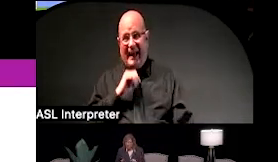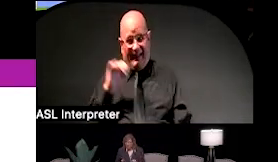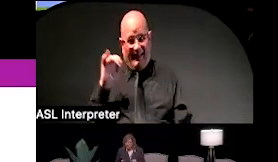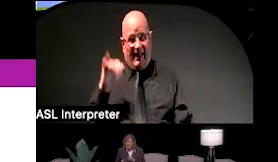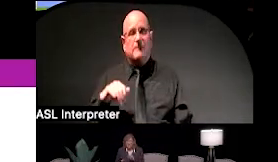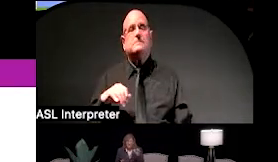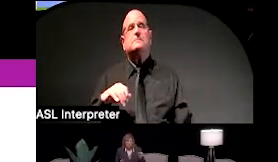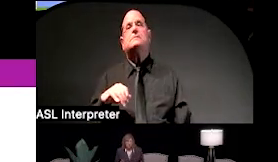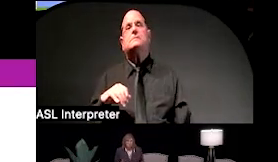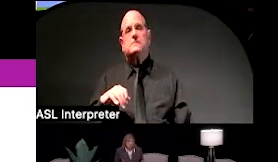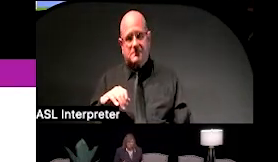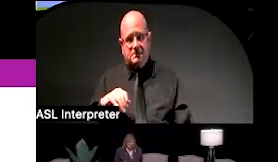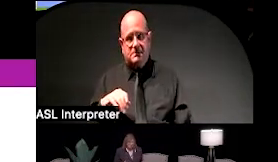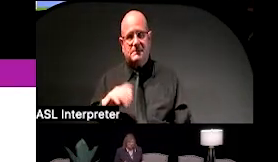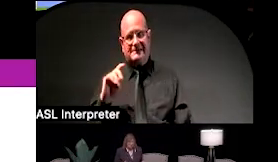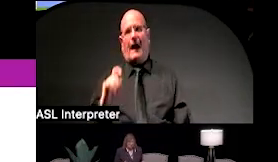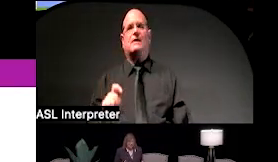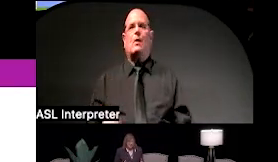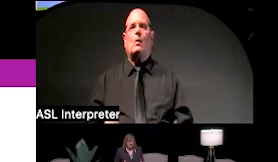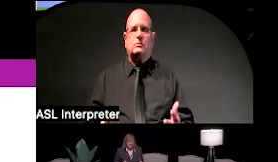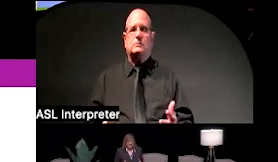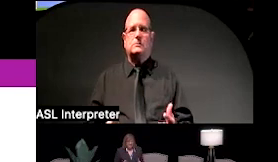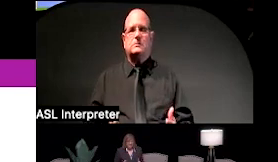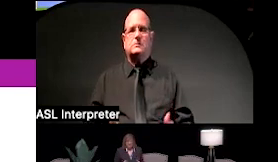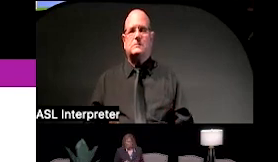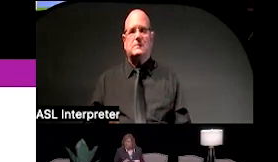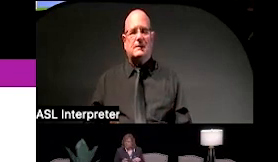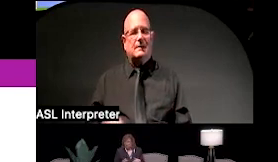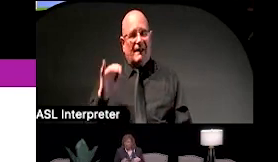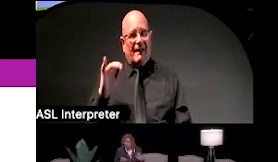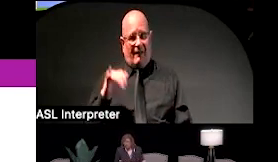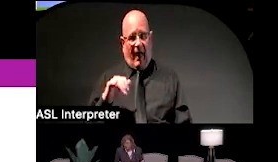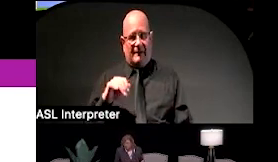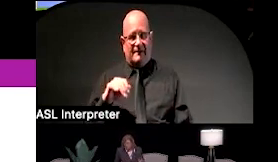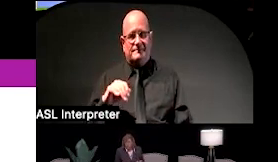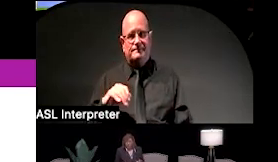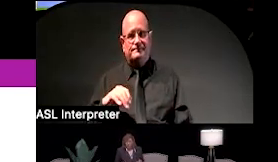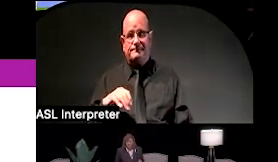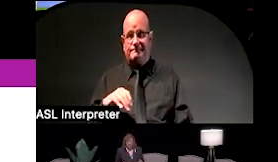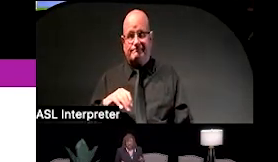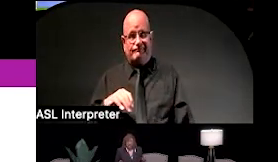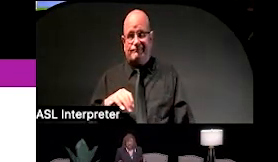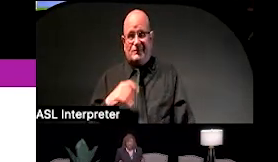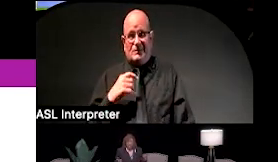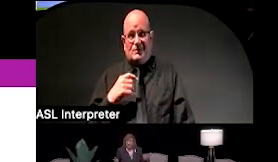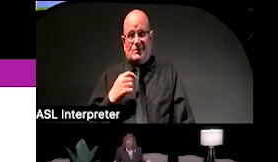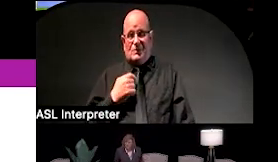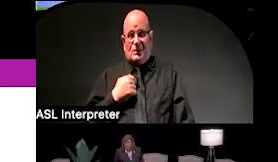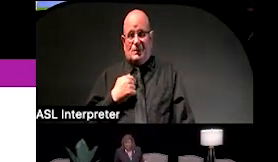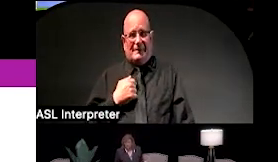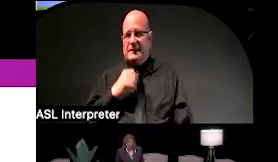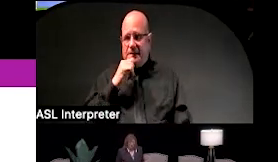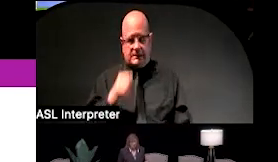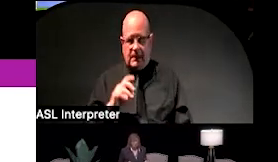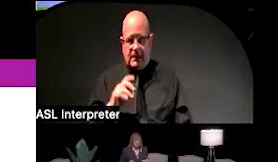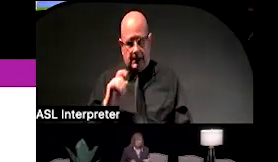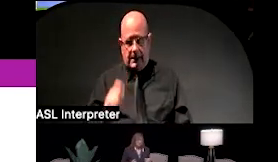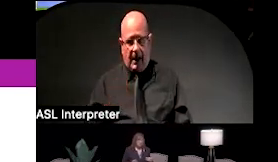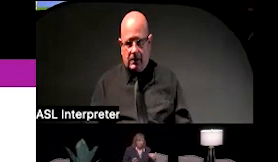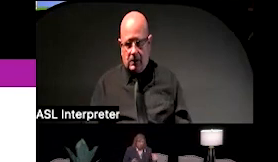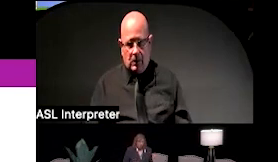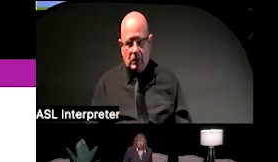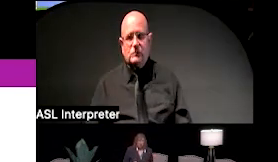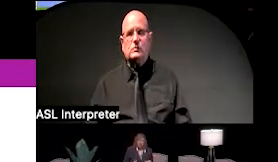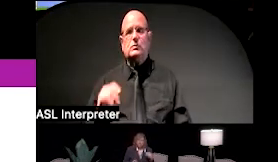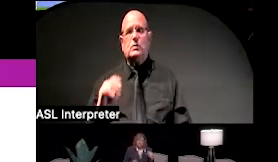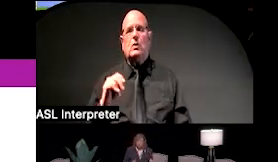a diagnosis. And that's, as far as I'm concerned, it is not a diagnosis.